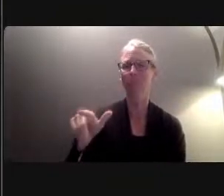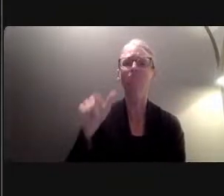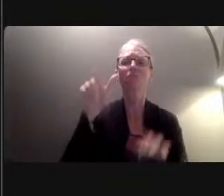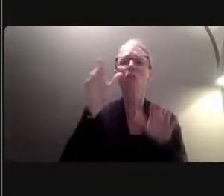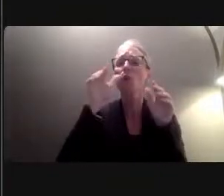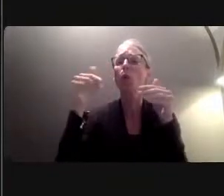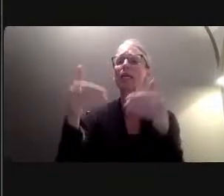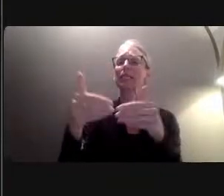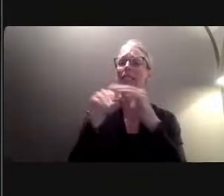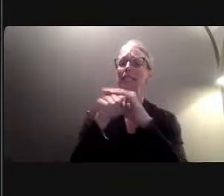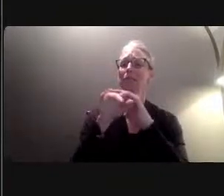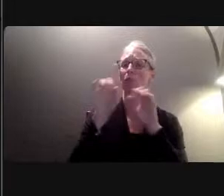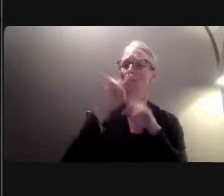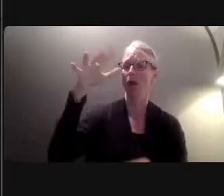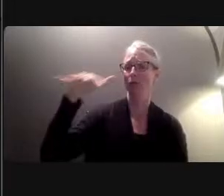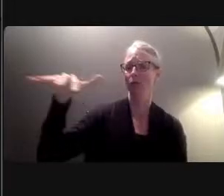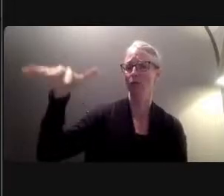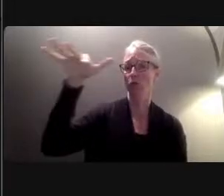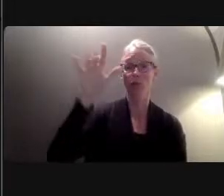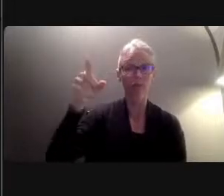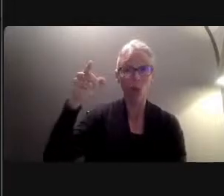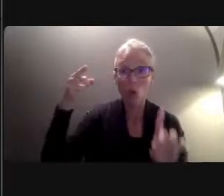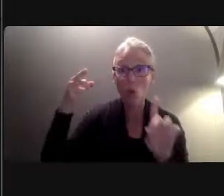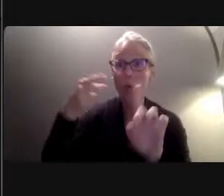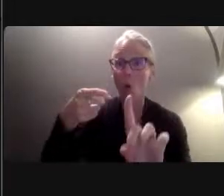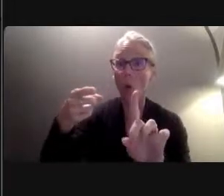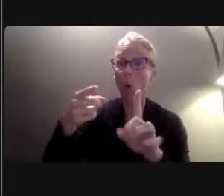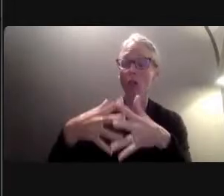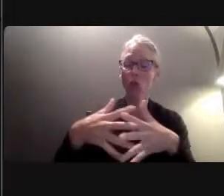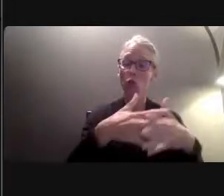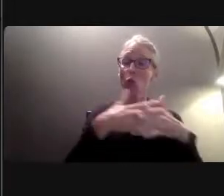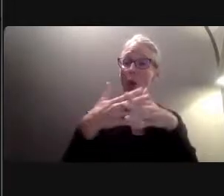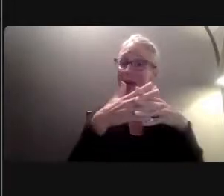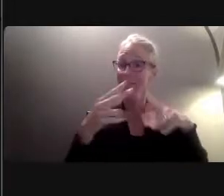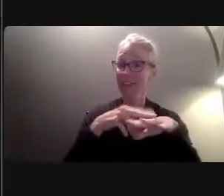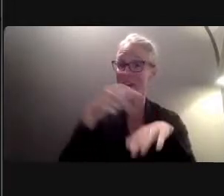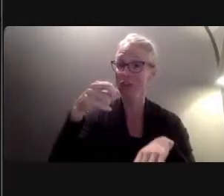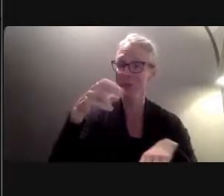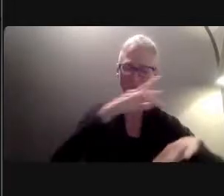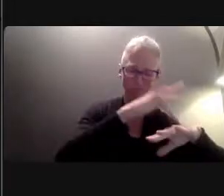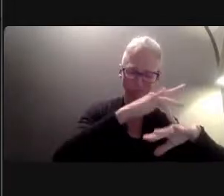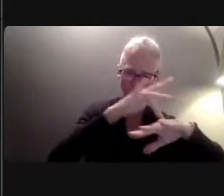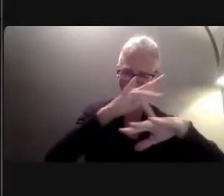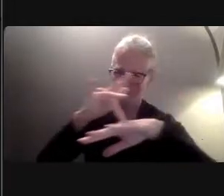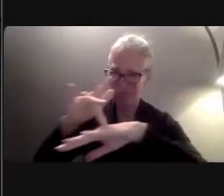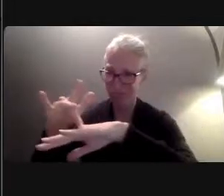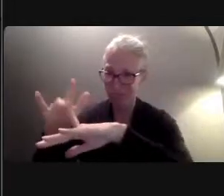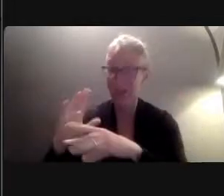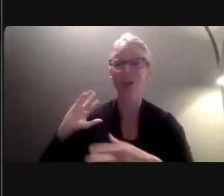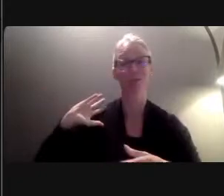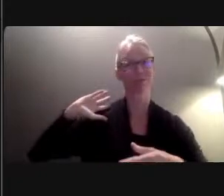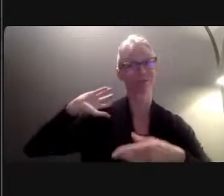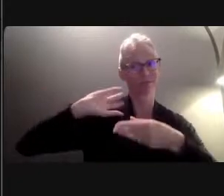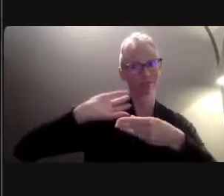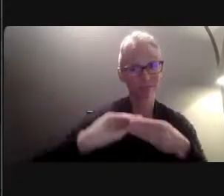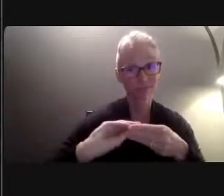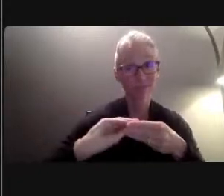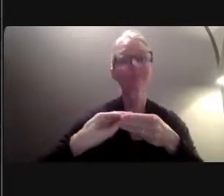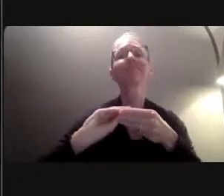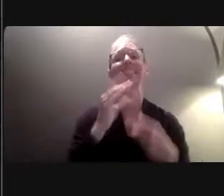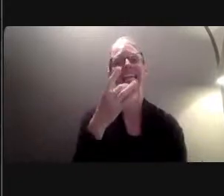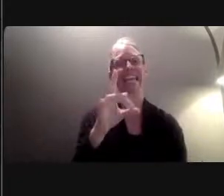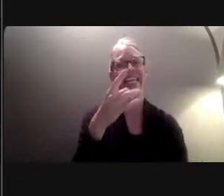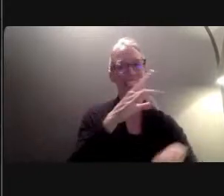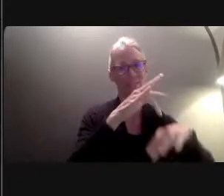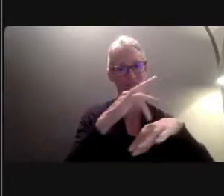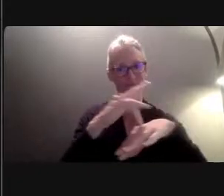She has a goal of visiting all the national parks in the US and has visited 18 so far and counting. She tries to get